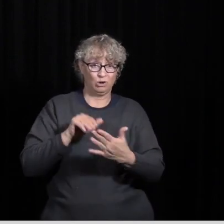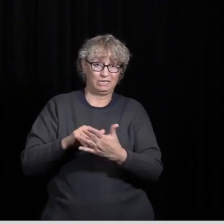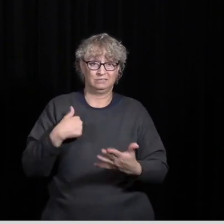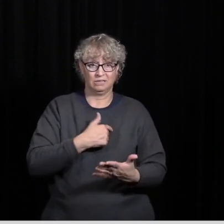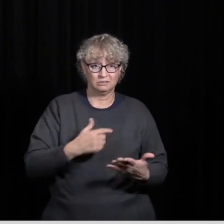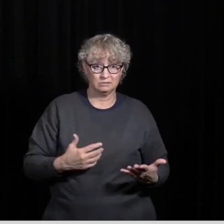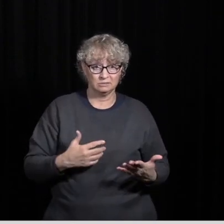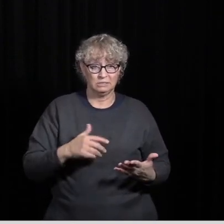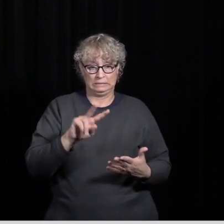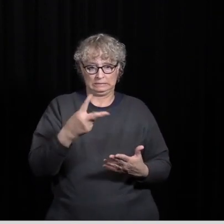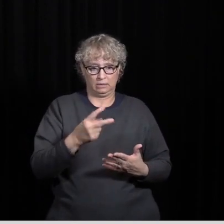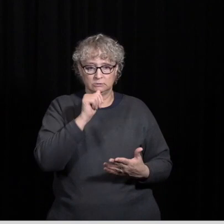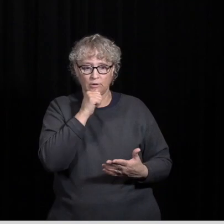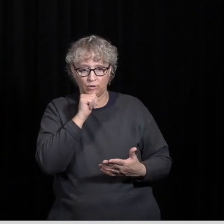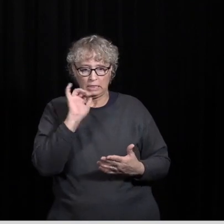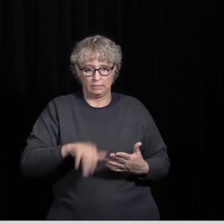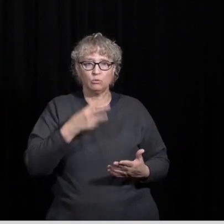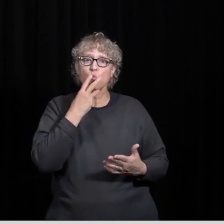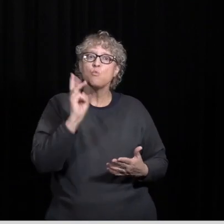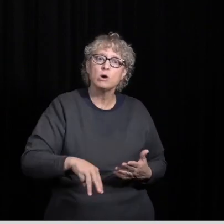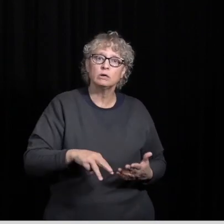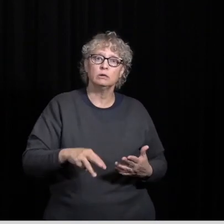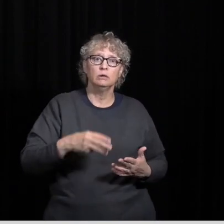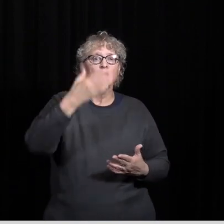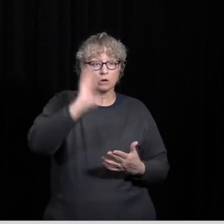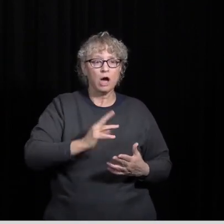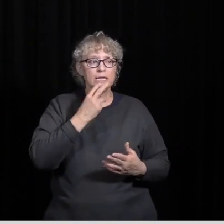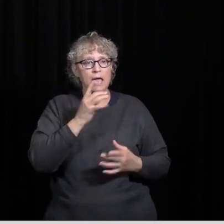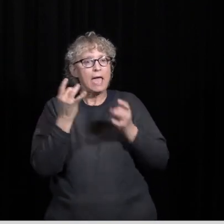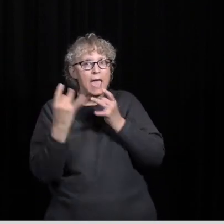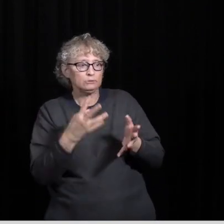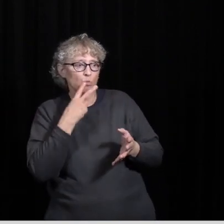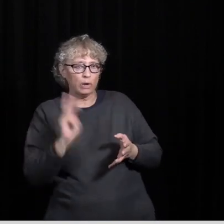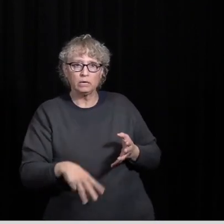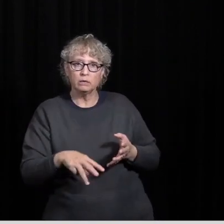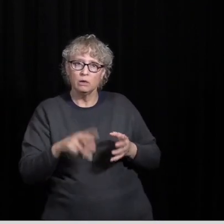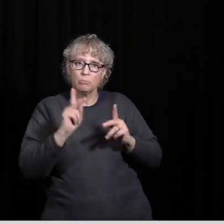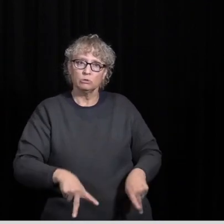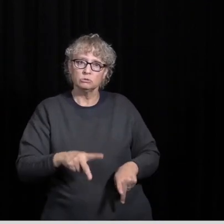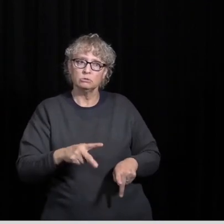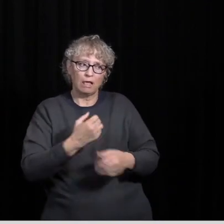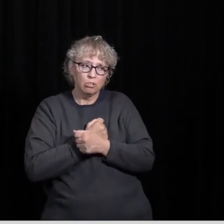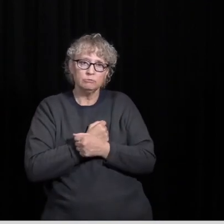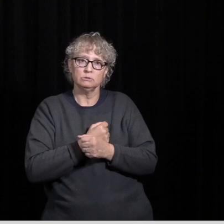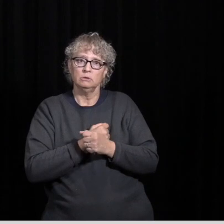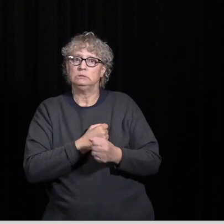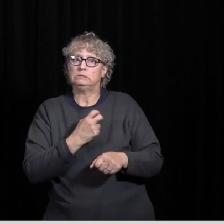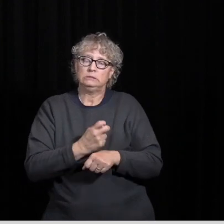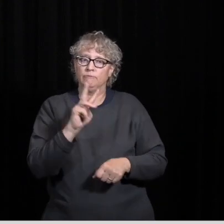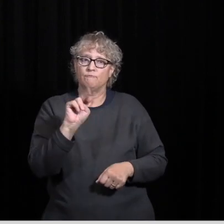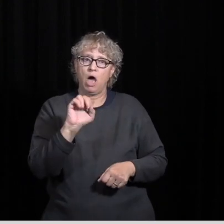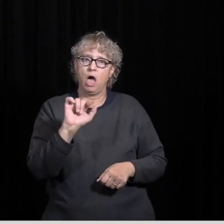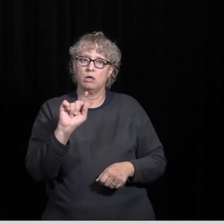second suffering is the wicked. And the wicked one, God's soul hates the wicked and the one who loves violence. And we'll talk about that next. But